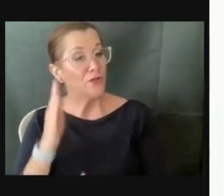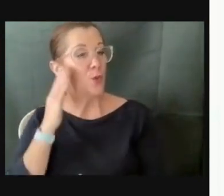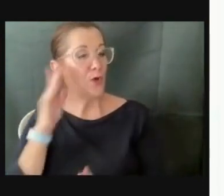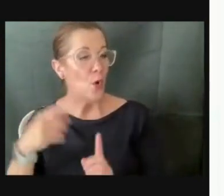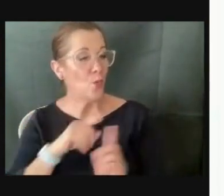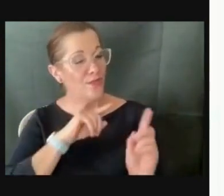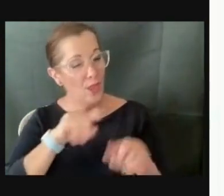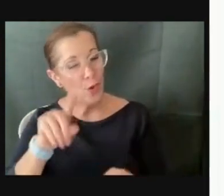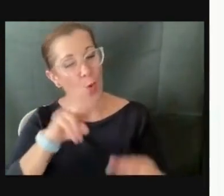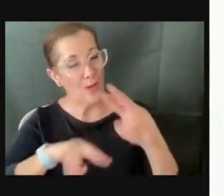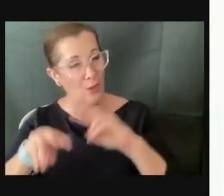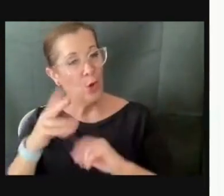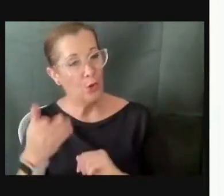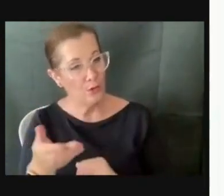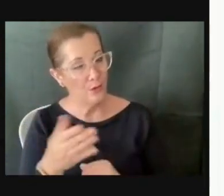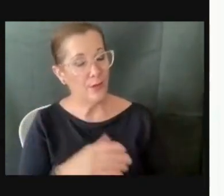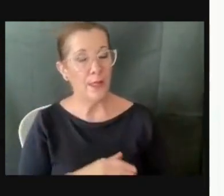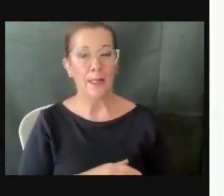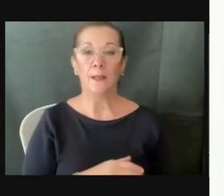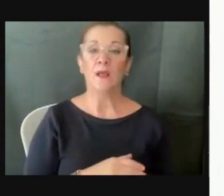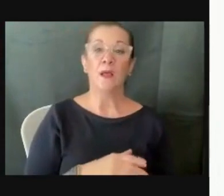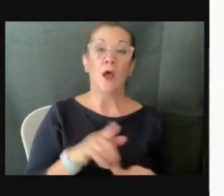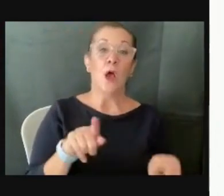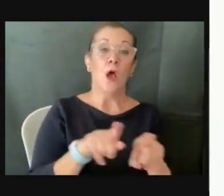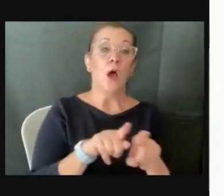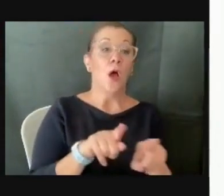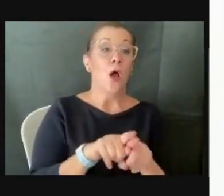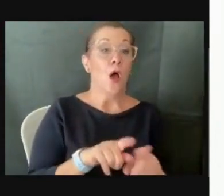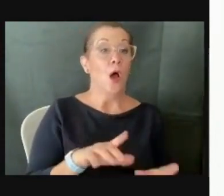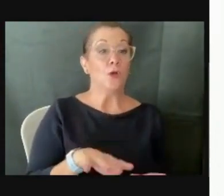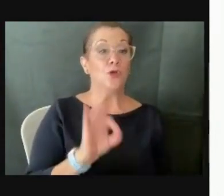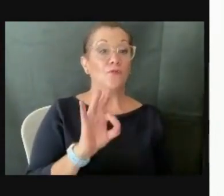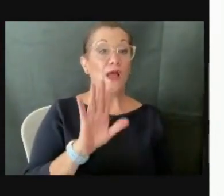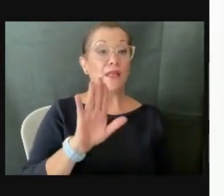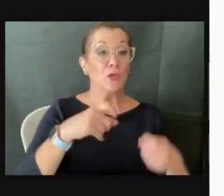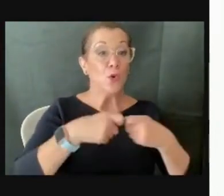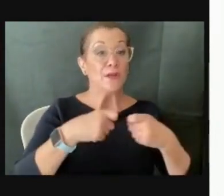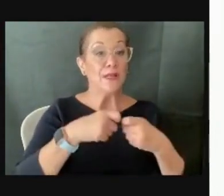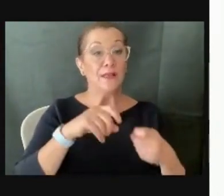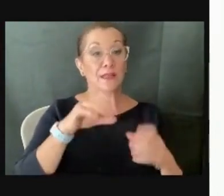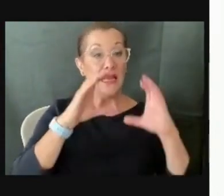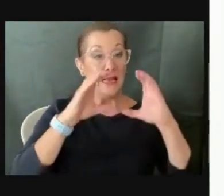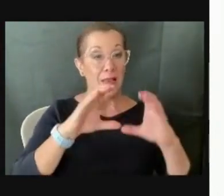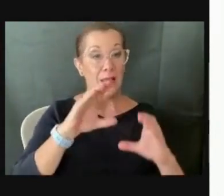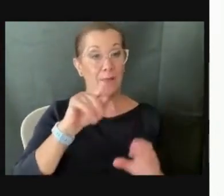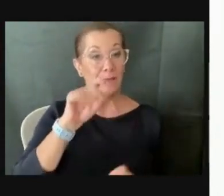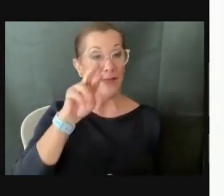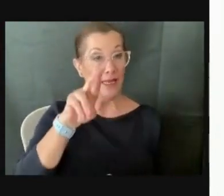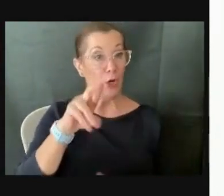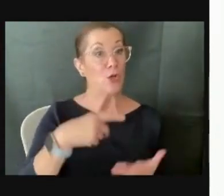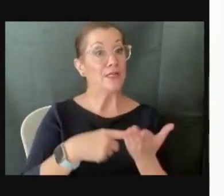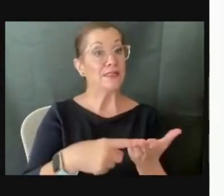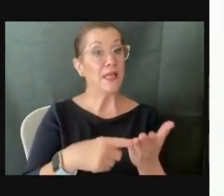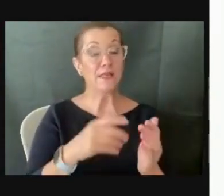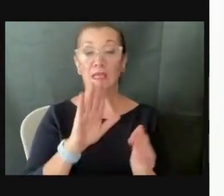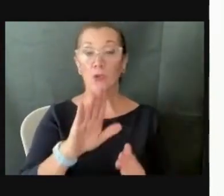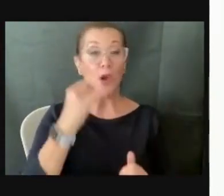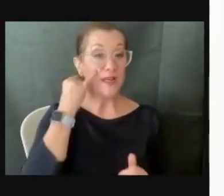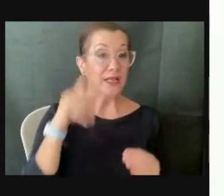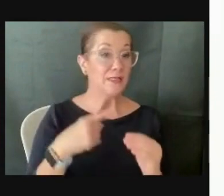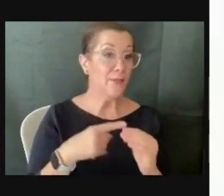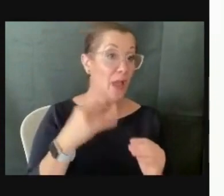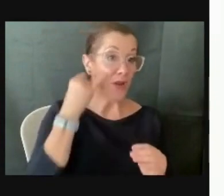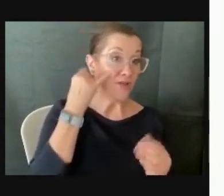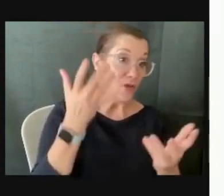site to look for. They should also be locating your utility meters and discussing with you what your ideas are for whether you want